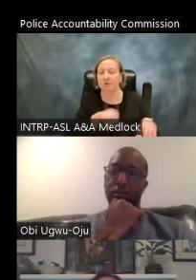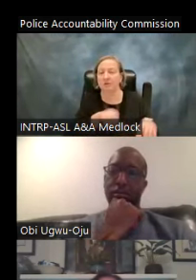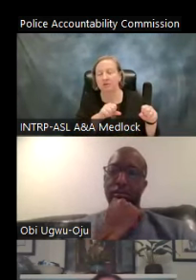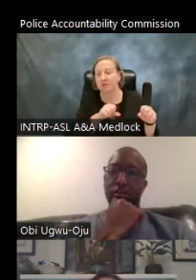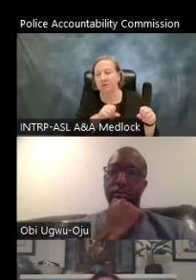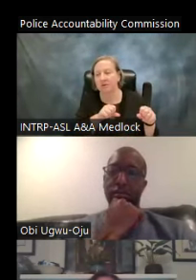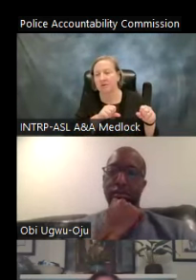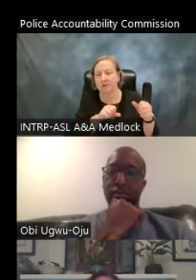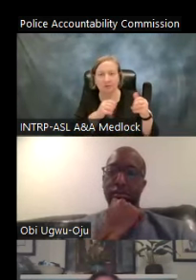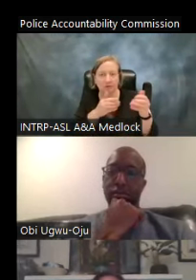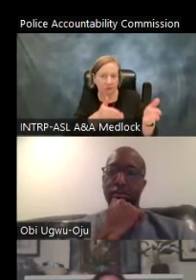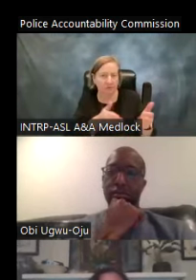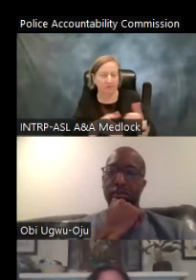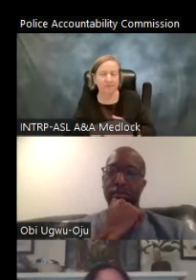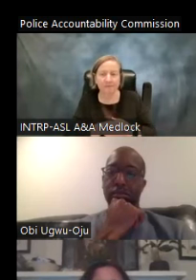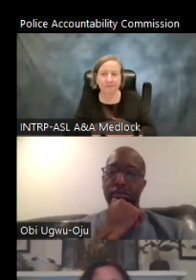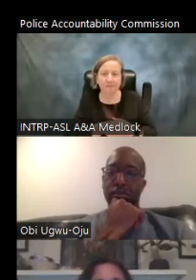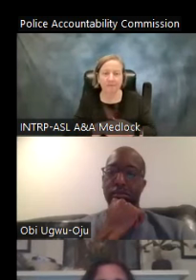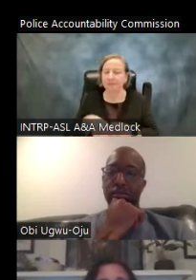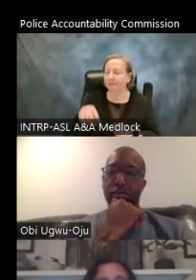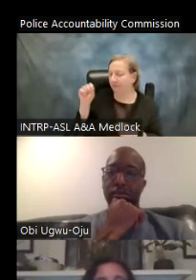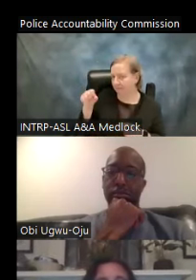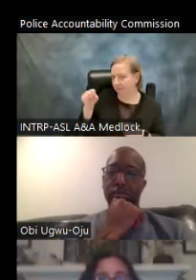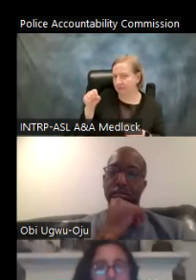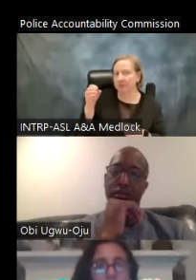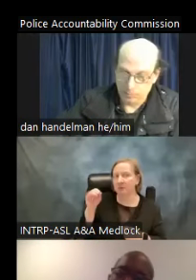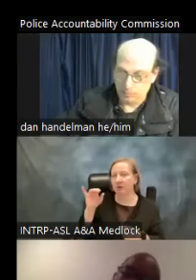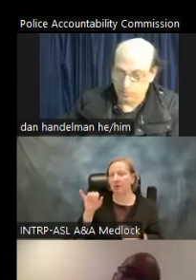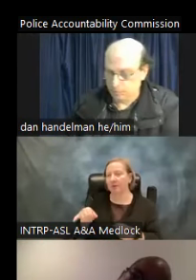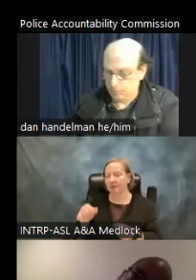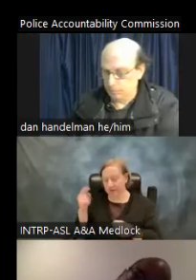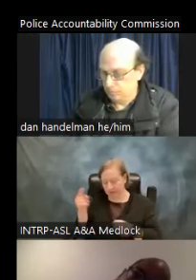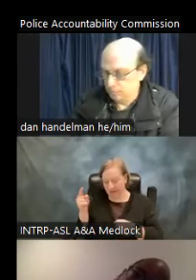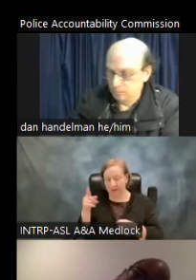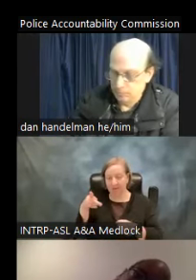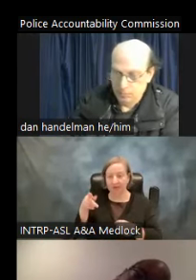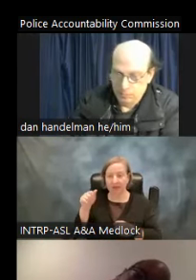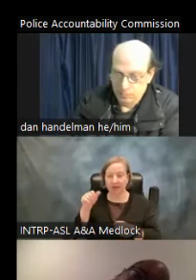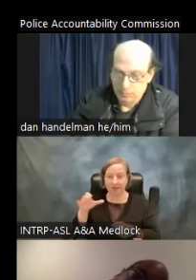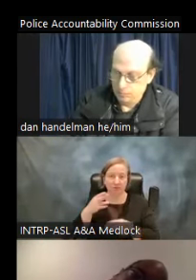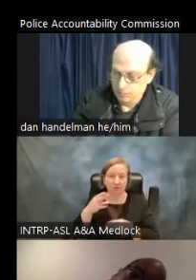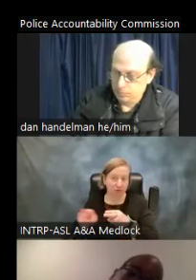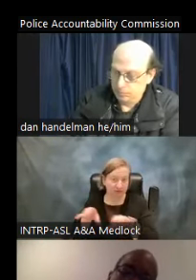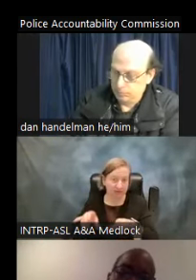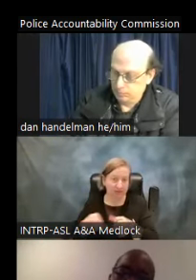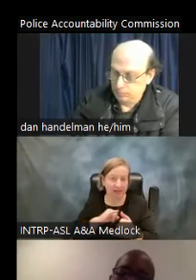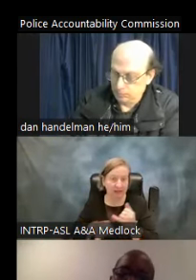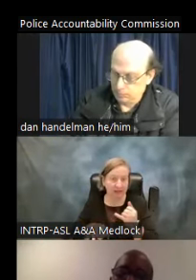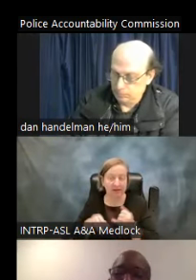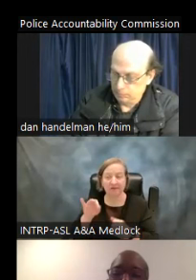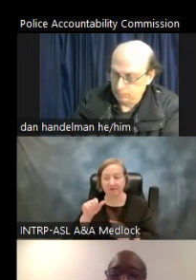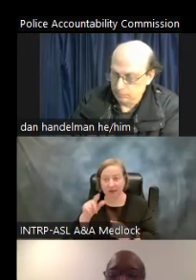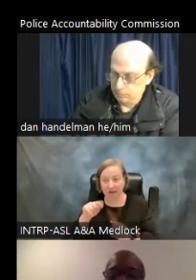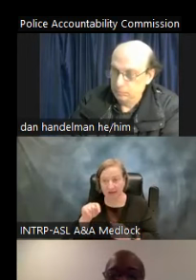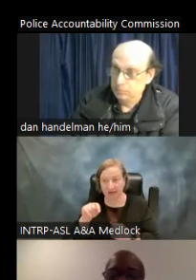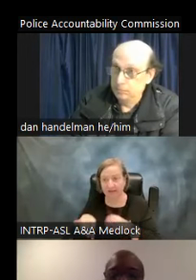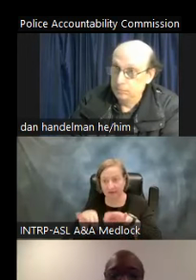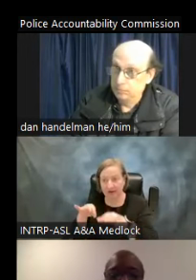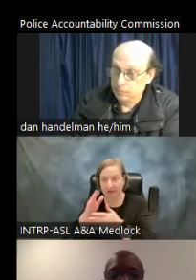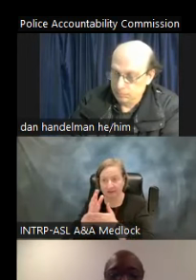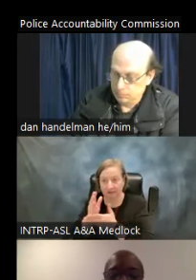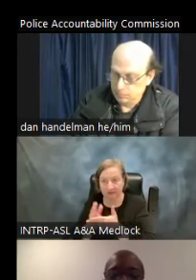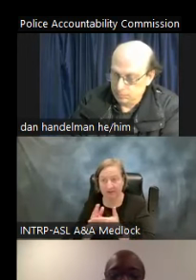share. Yes, go ahead. Yeah, so this is something that the PAC briefly did at the end of the fact-finding phase. It was